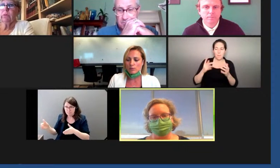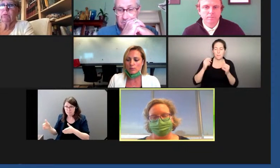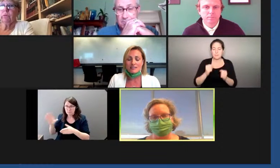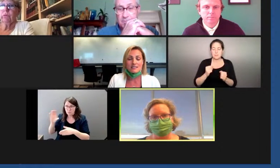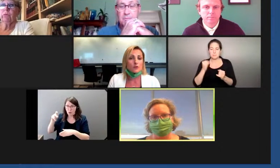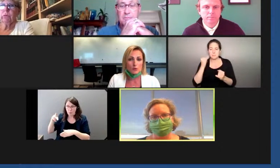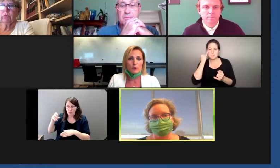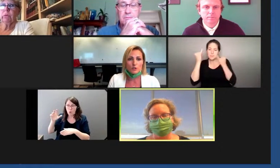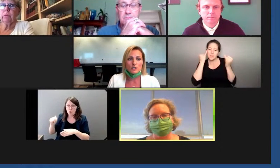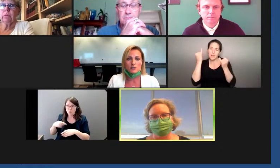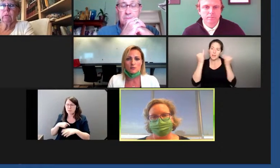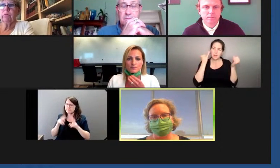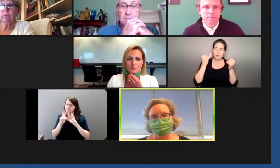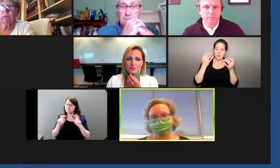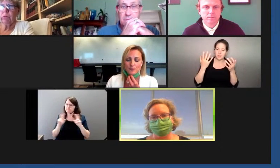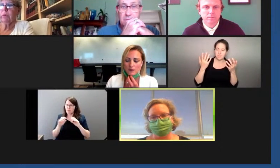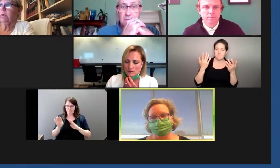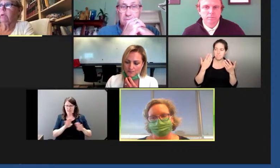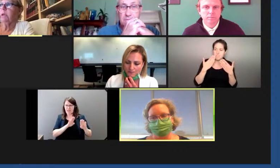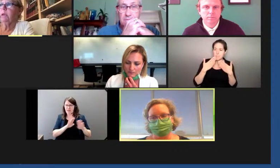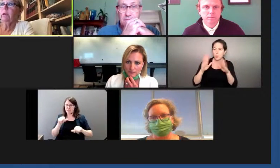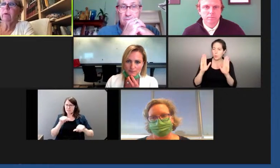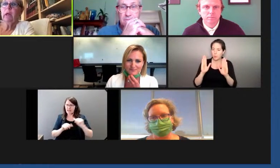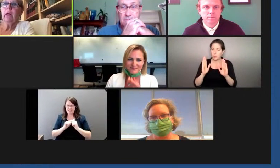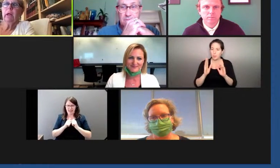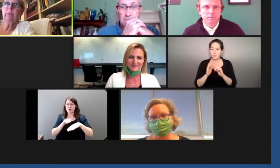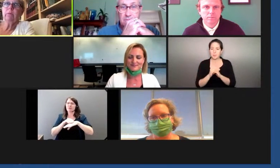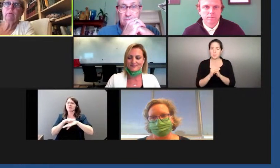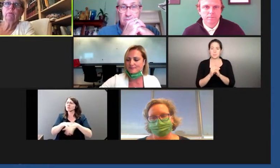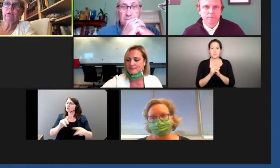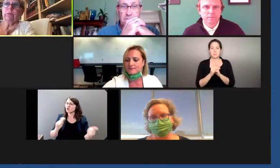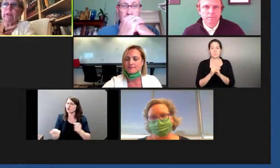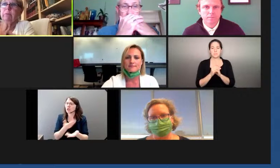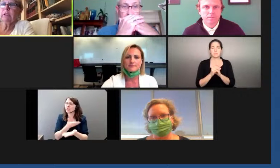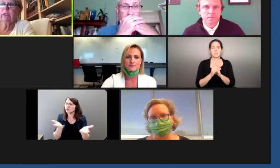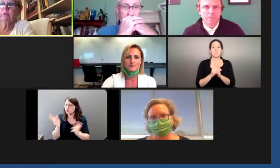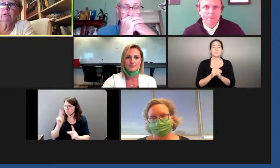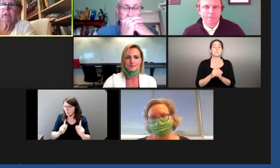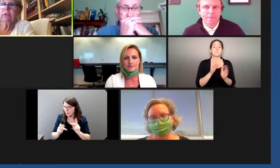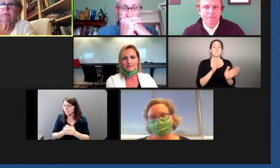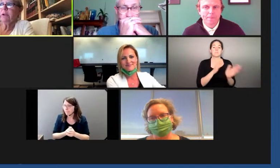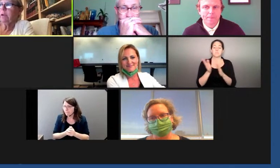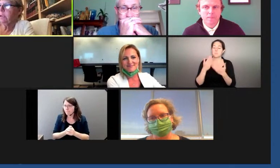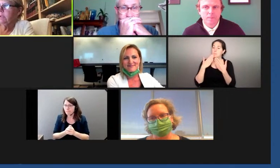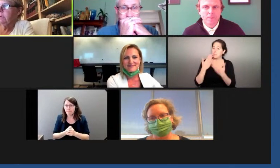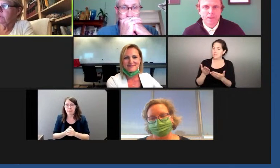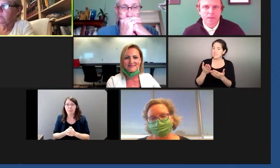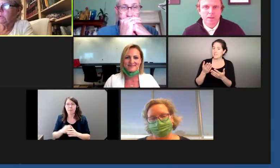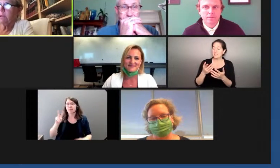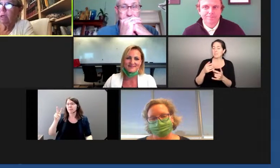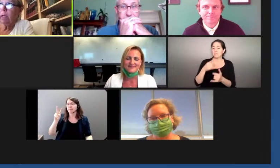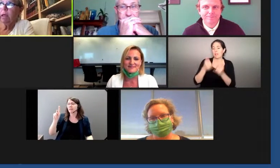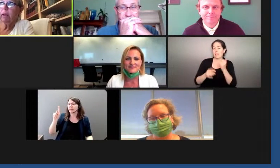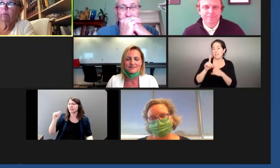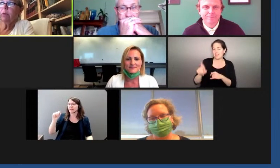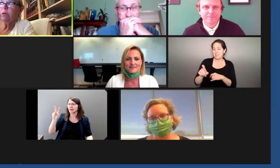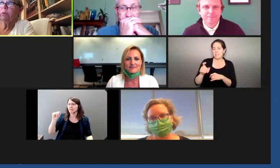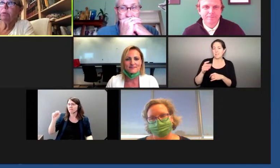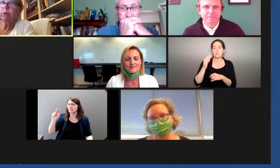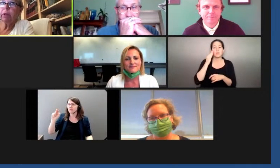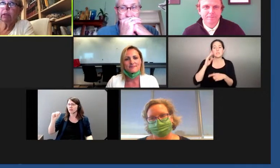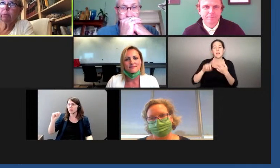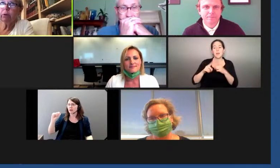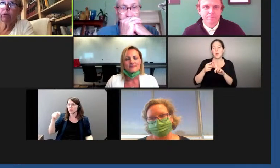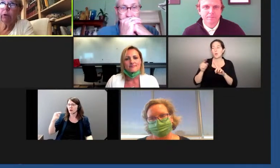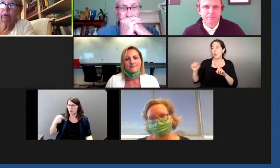to implement different approaches. Great, thank you. Just one last question. I know my colleagues have questions. The